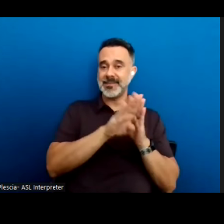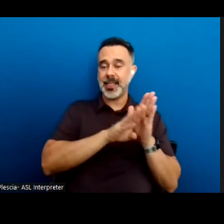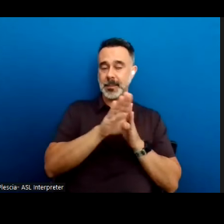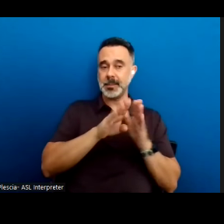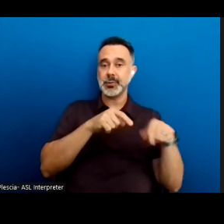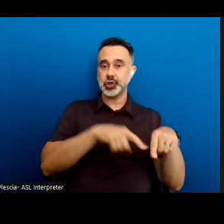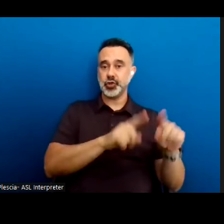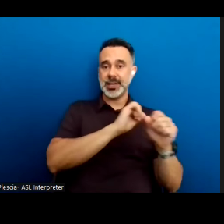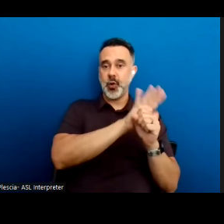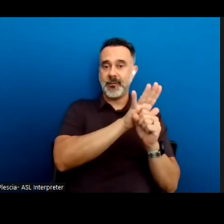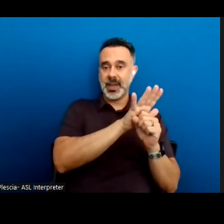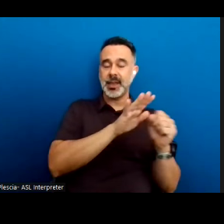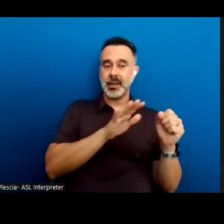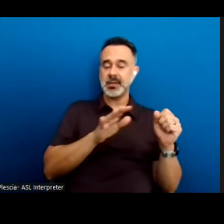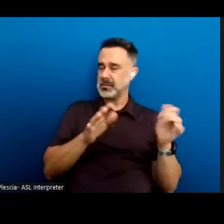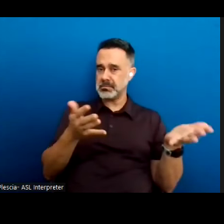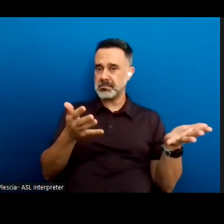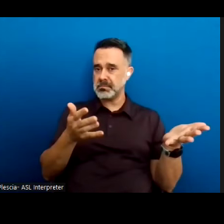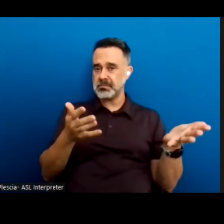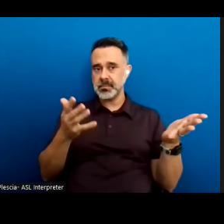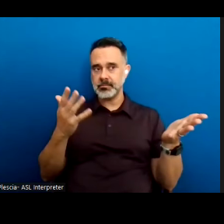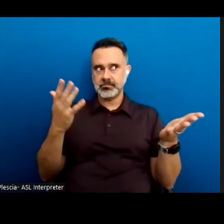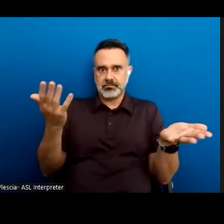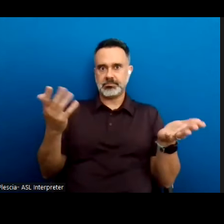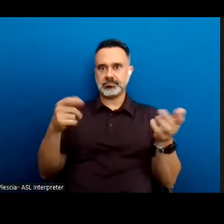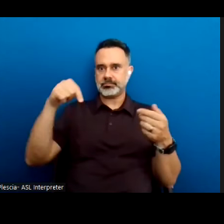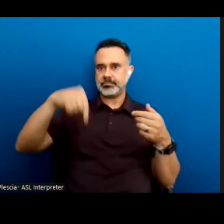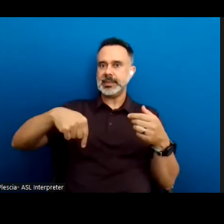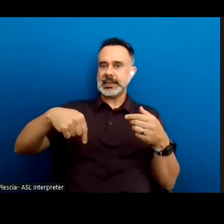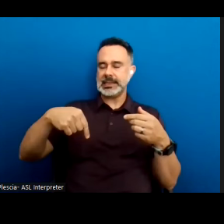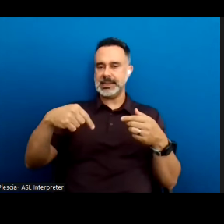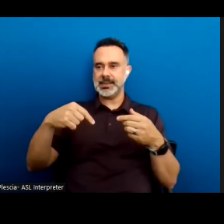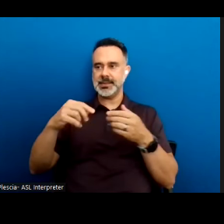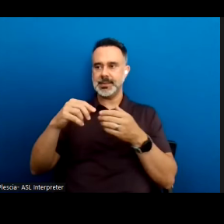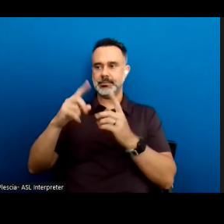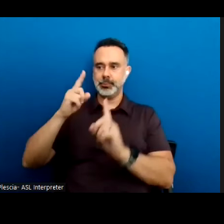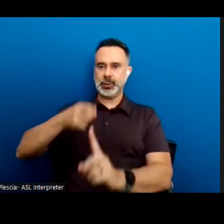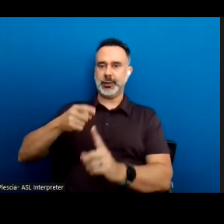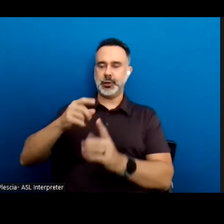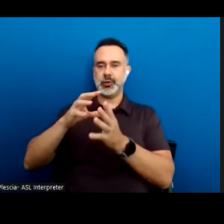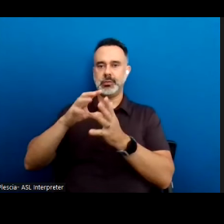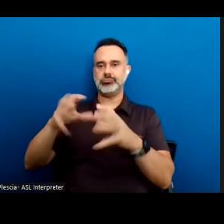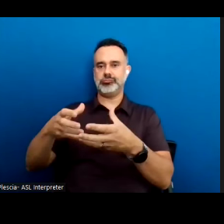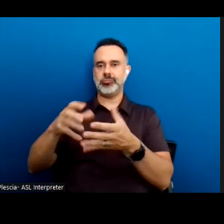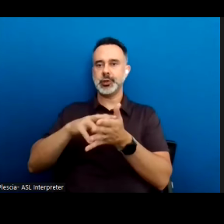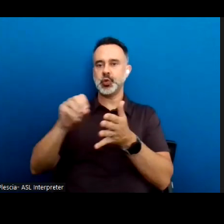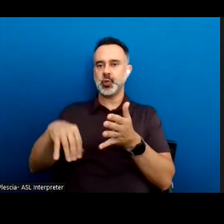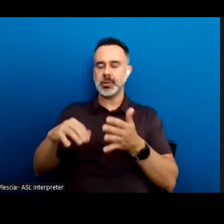during COVID, because I felt like, well, with this particular students, that it was a good